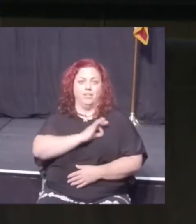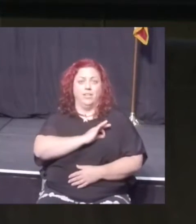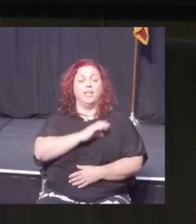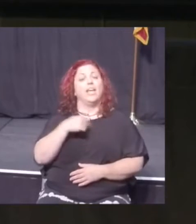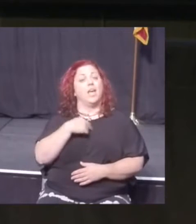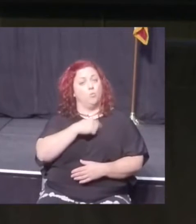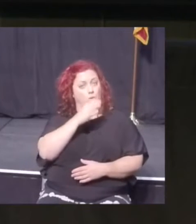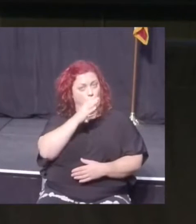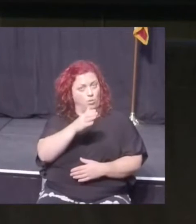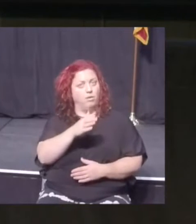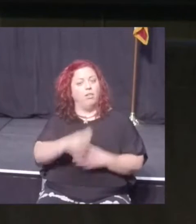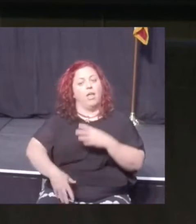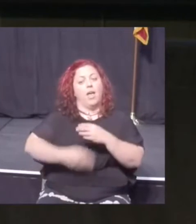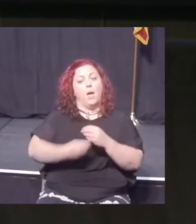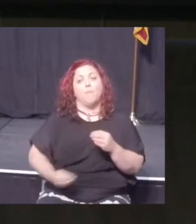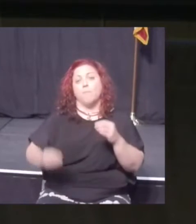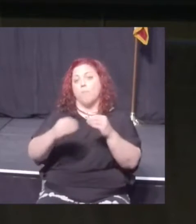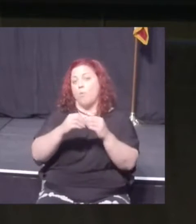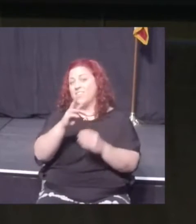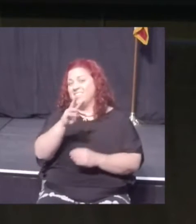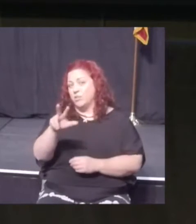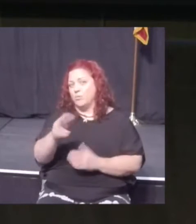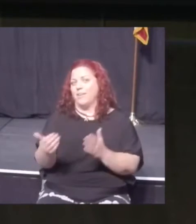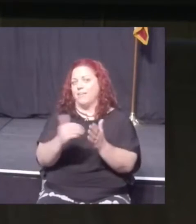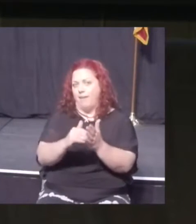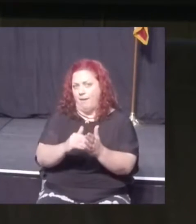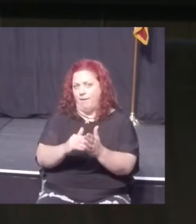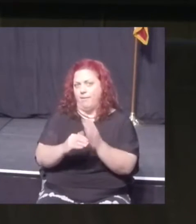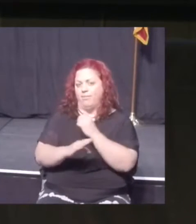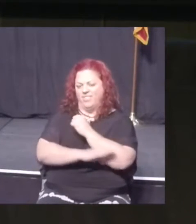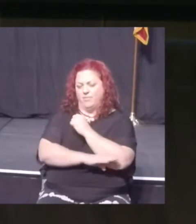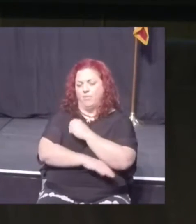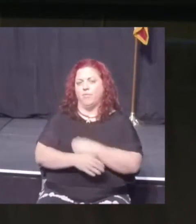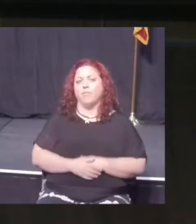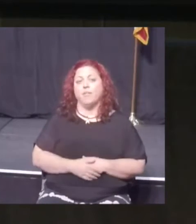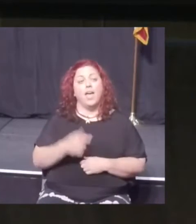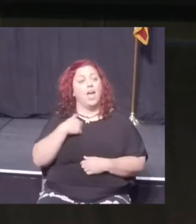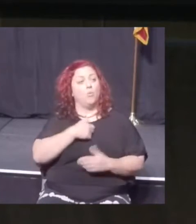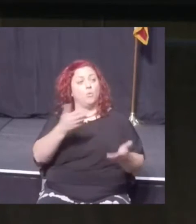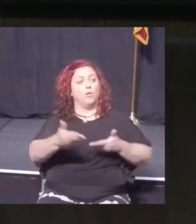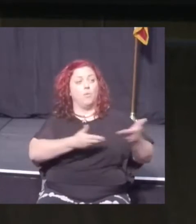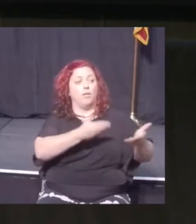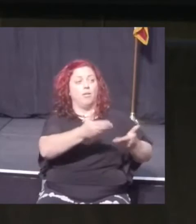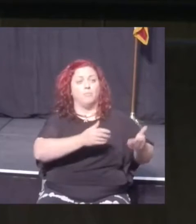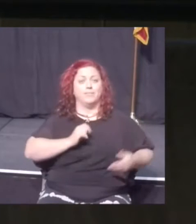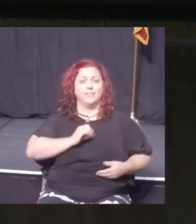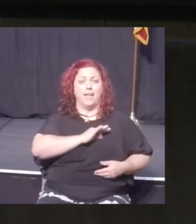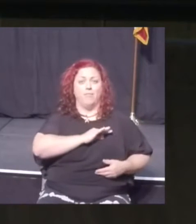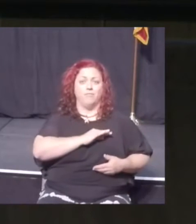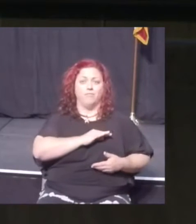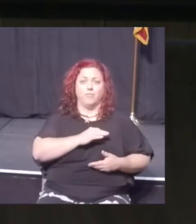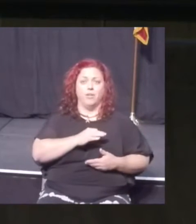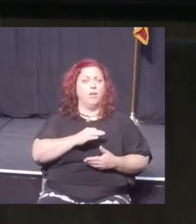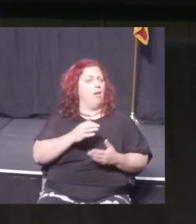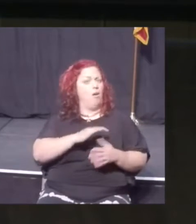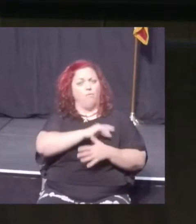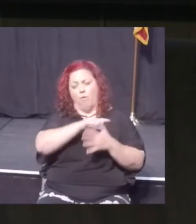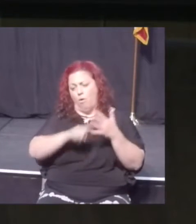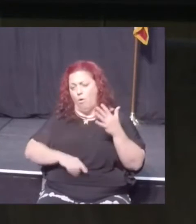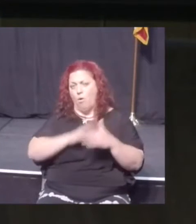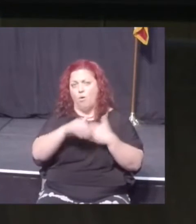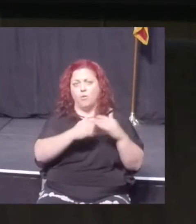recruit another 63 this year. And we've welcomed staff members at all levels and all